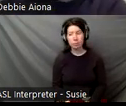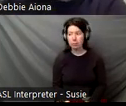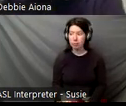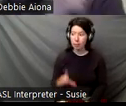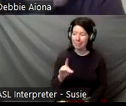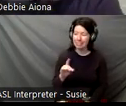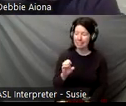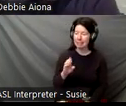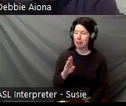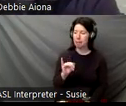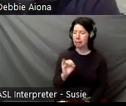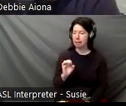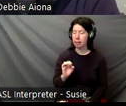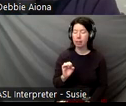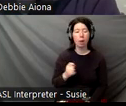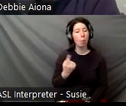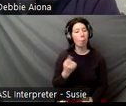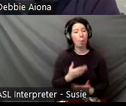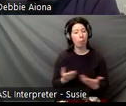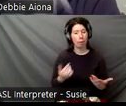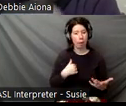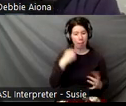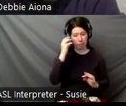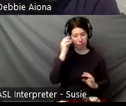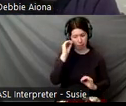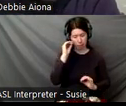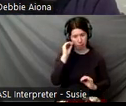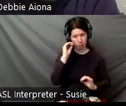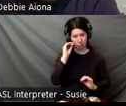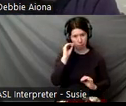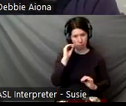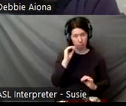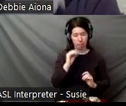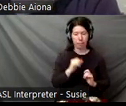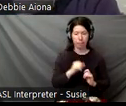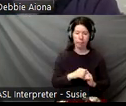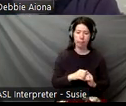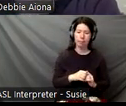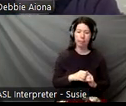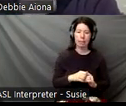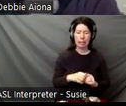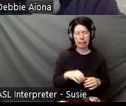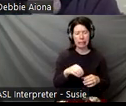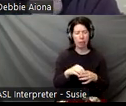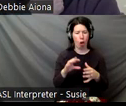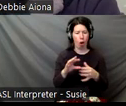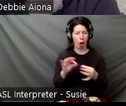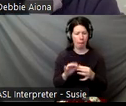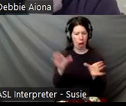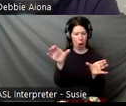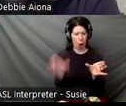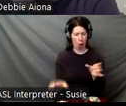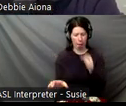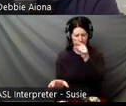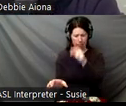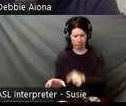One other thing I was thinking about is this, that it's in there, it's in the comment column already, but